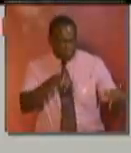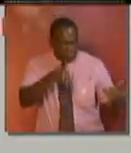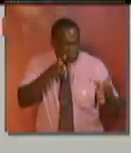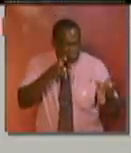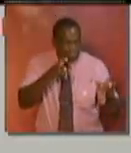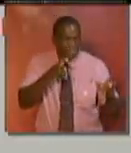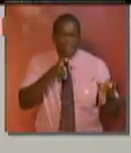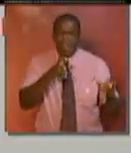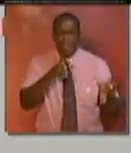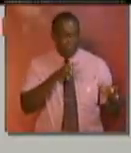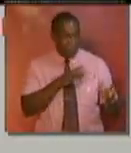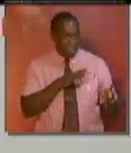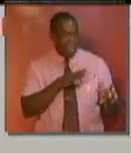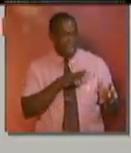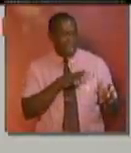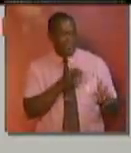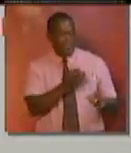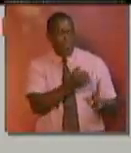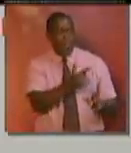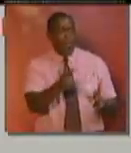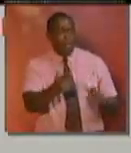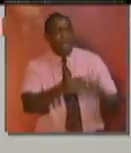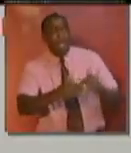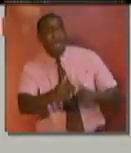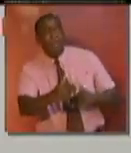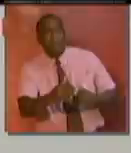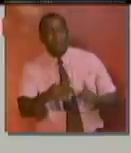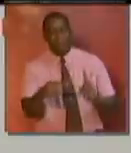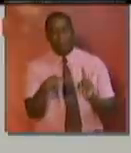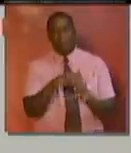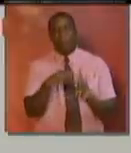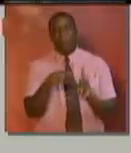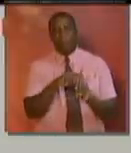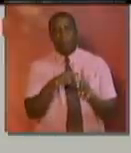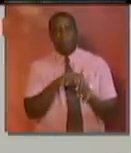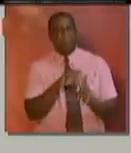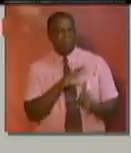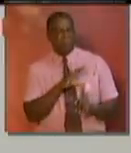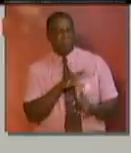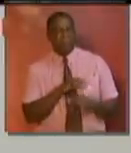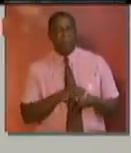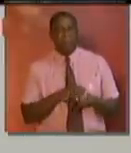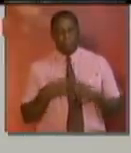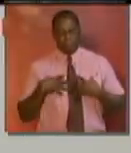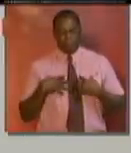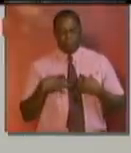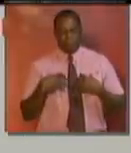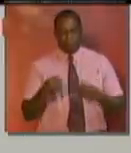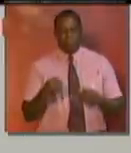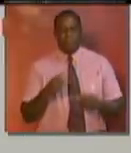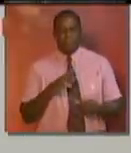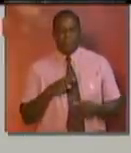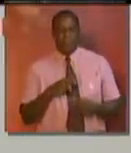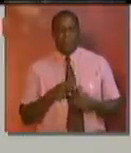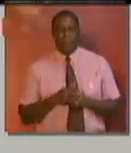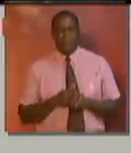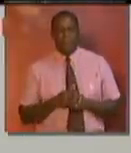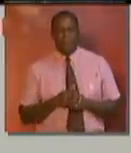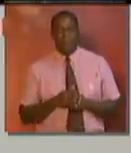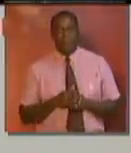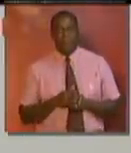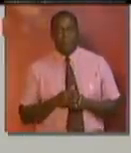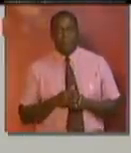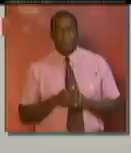management has been successful, so all of those people are in various stages of recovery. And for that